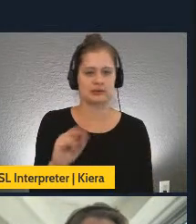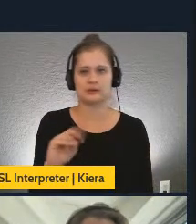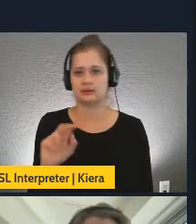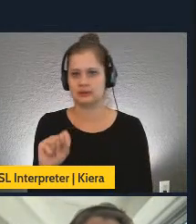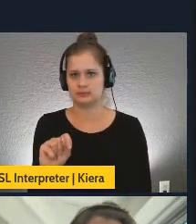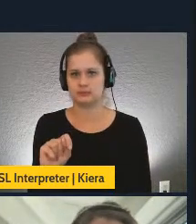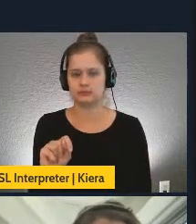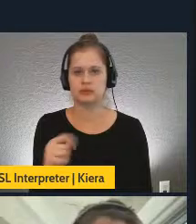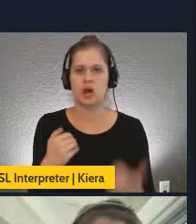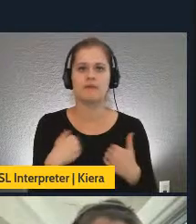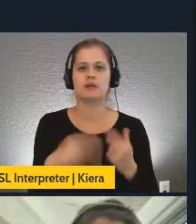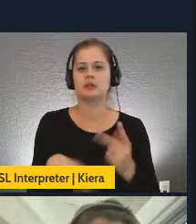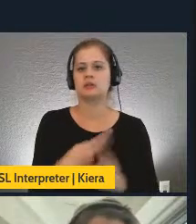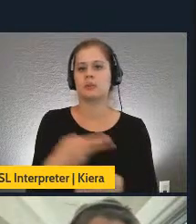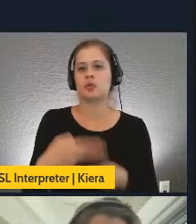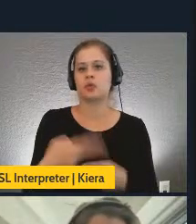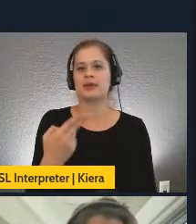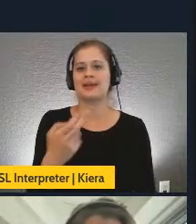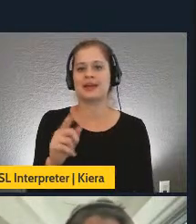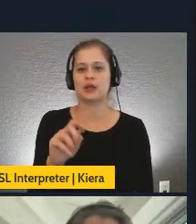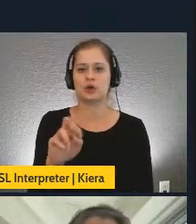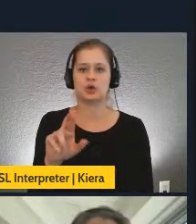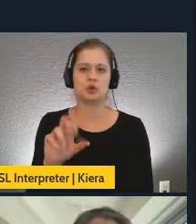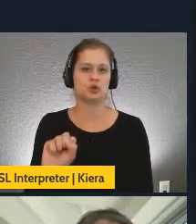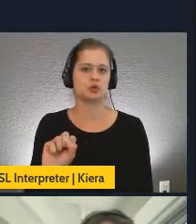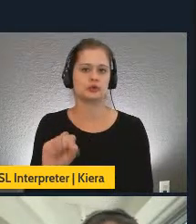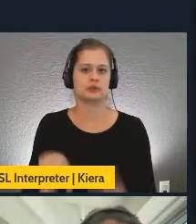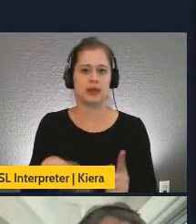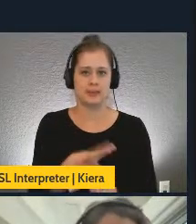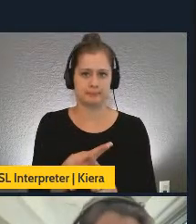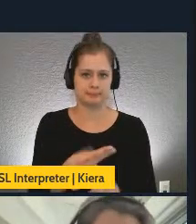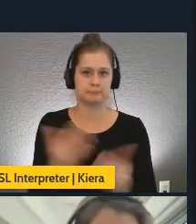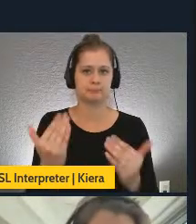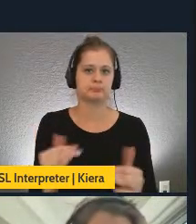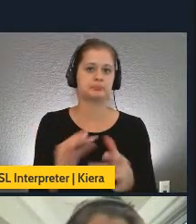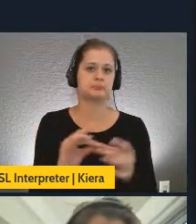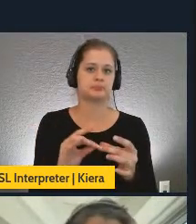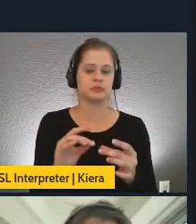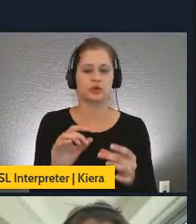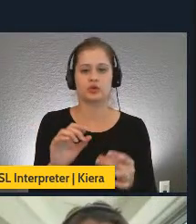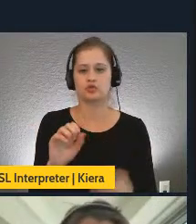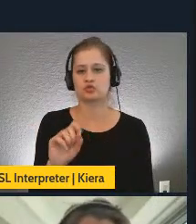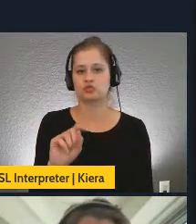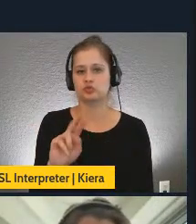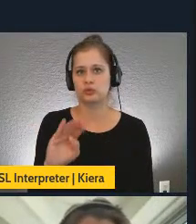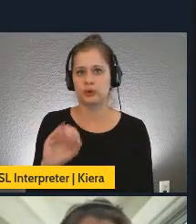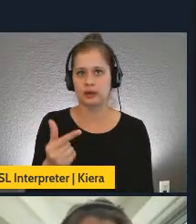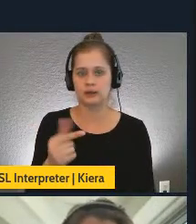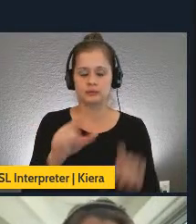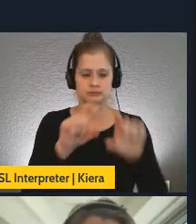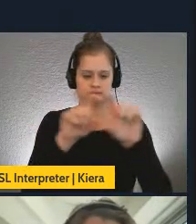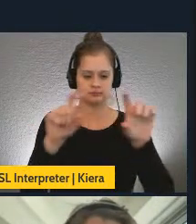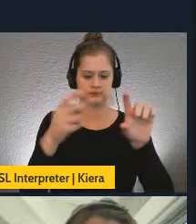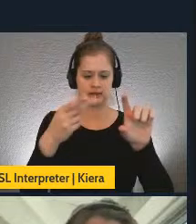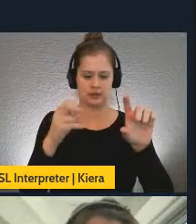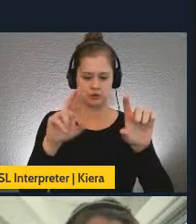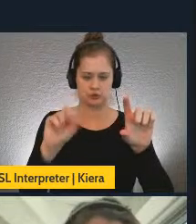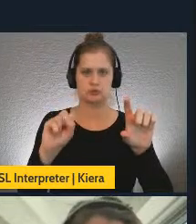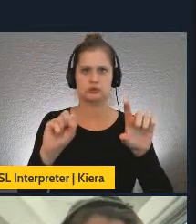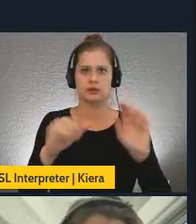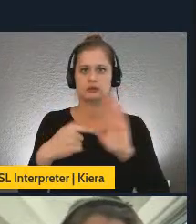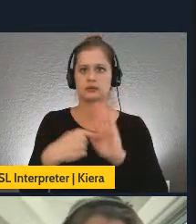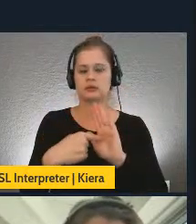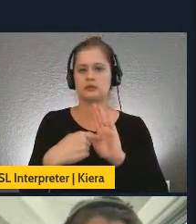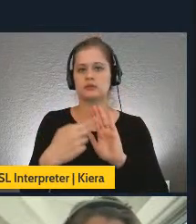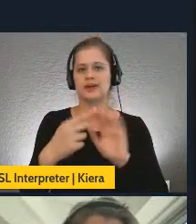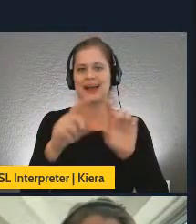type. We have the message, which is a string, the hint, which is a string. We then create an object called headers, which is an instance of the headers type, and pass in the